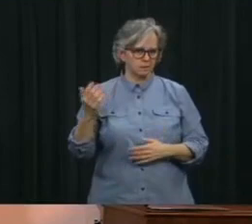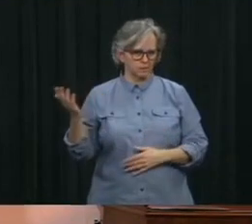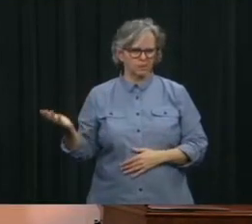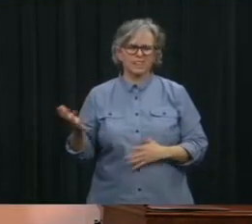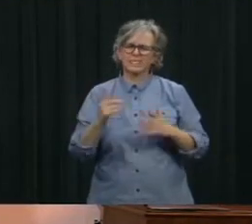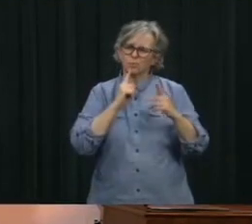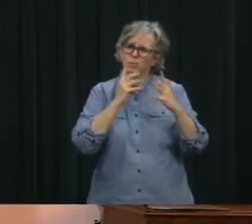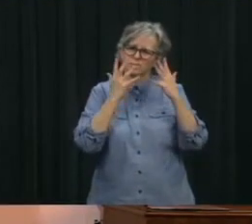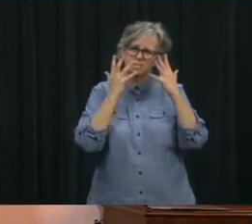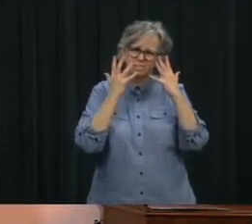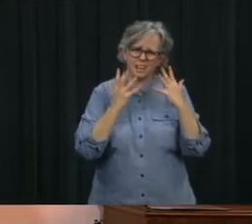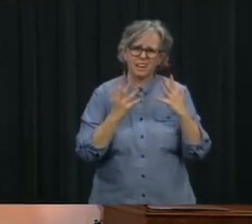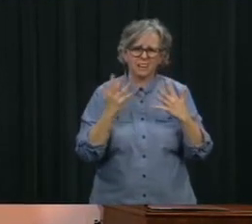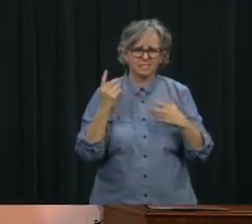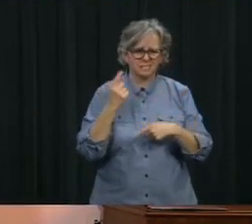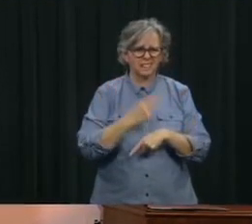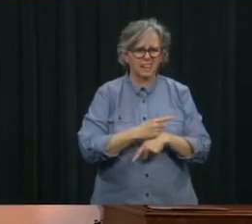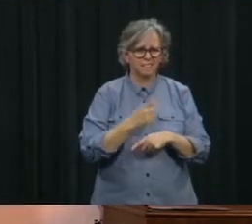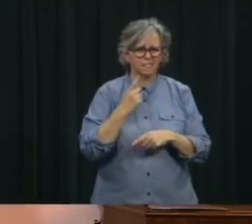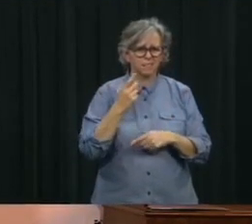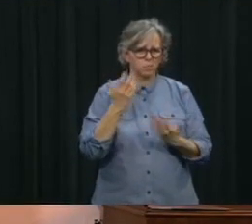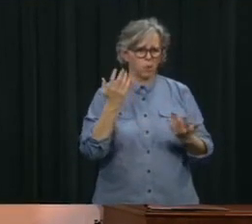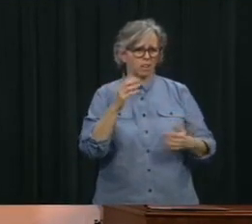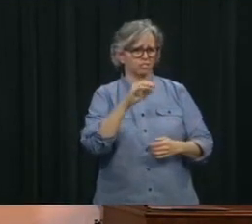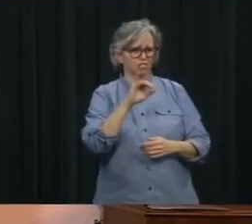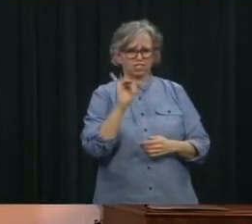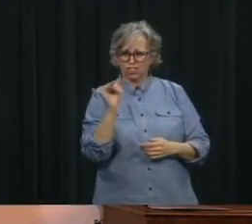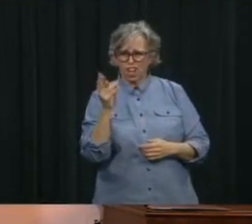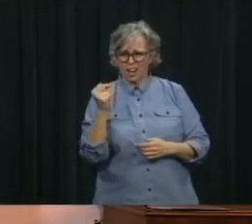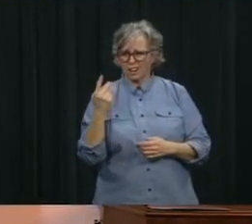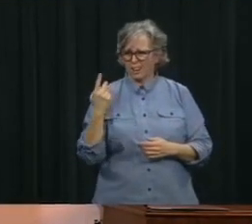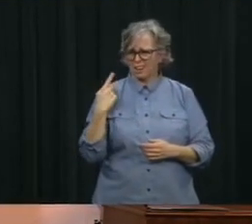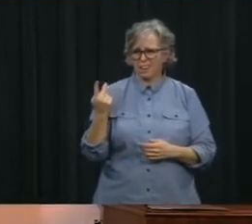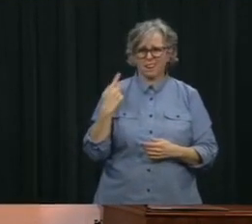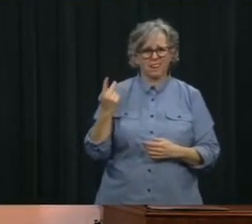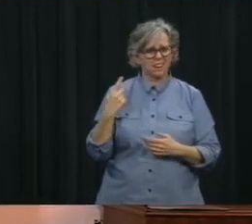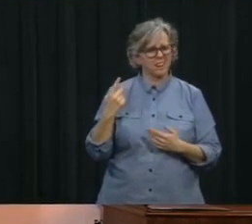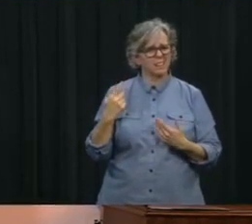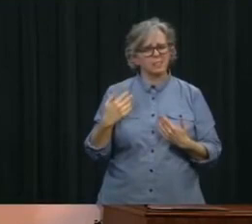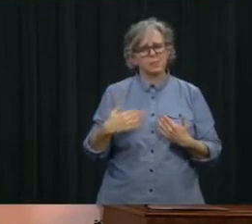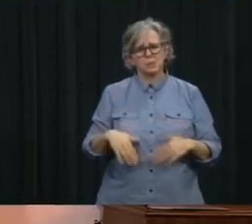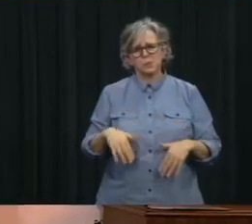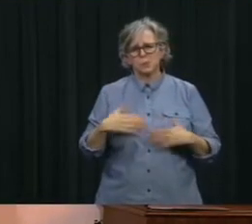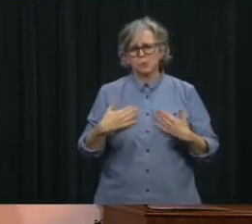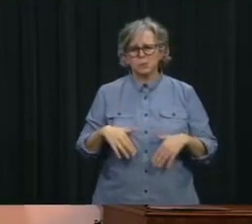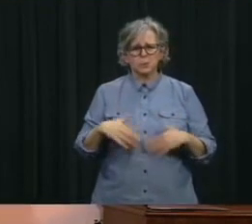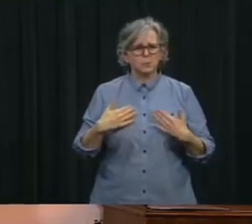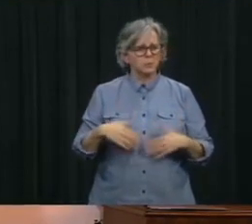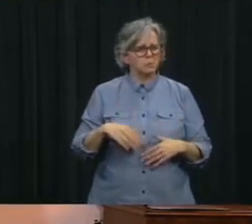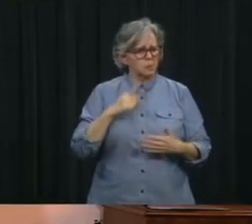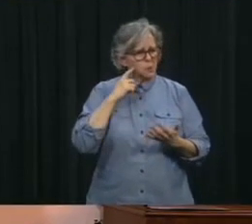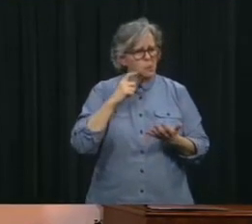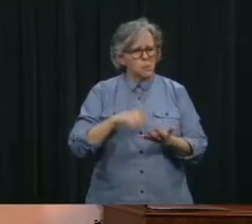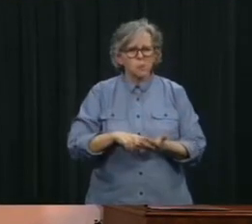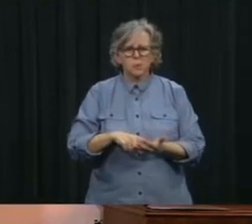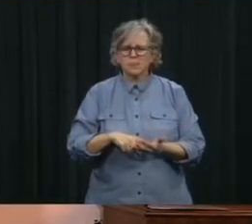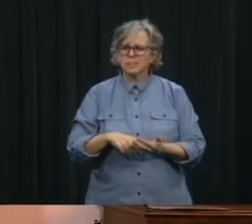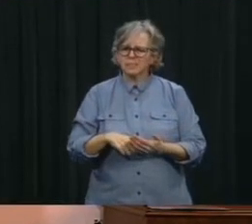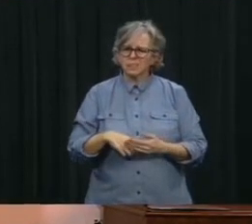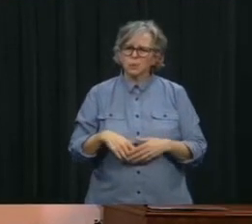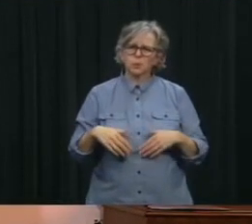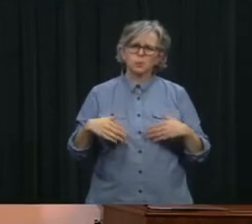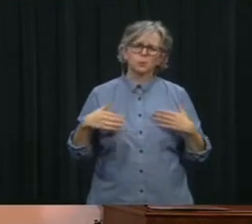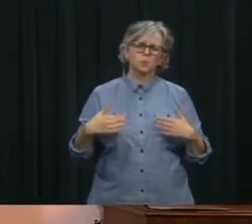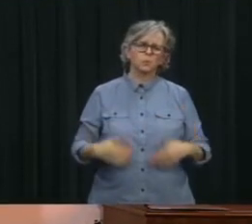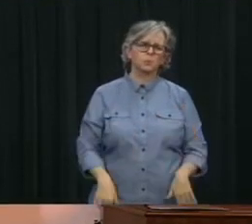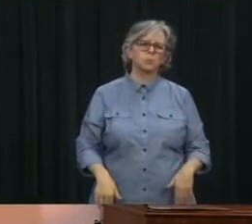day. And both John and I have pointed out some places where our fellow